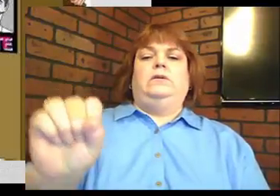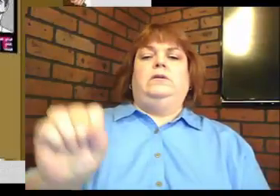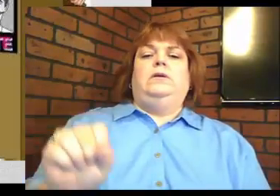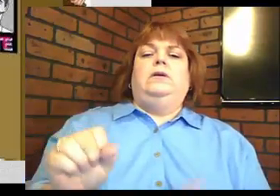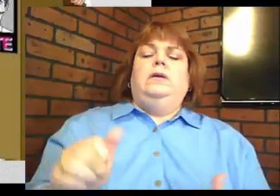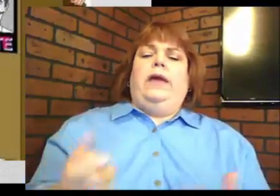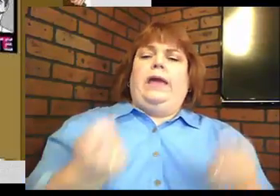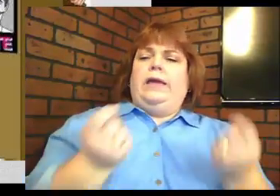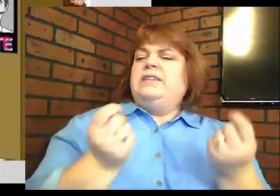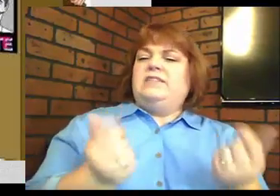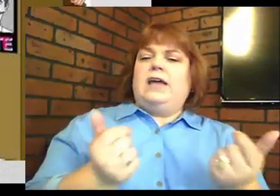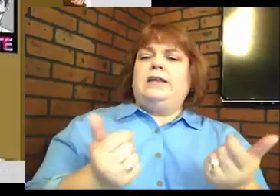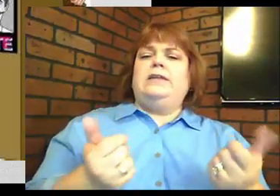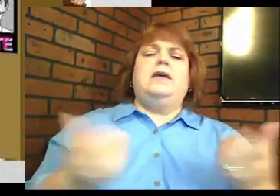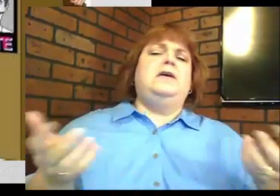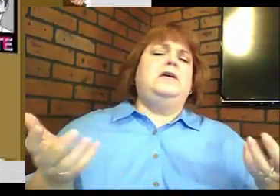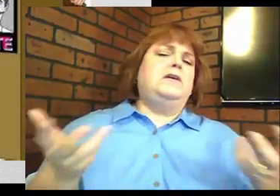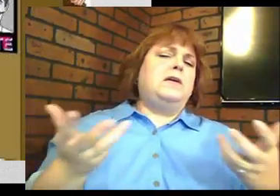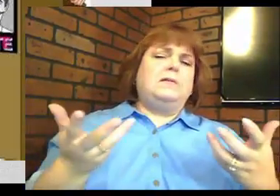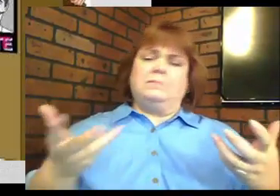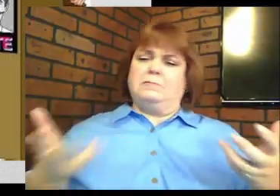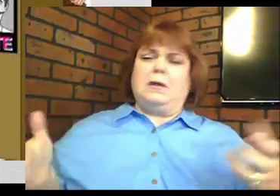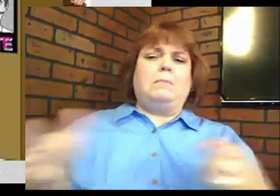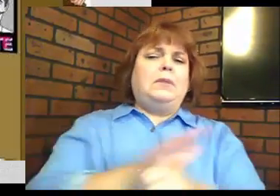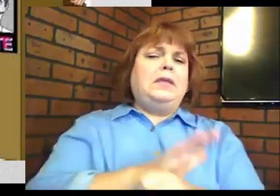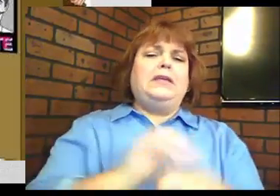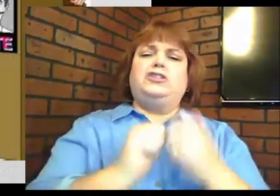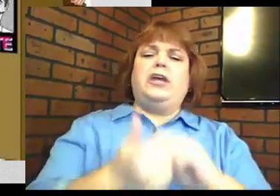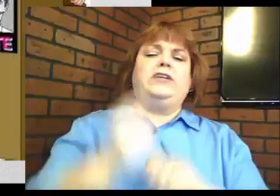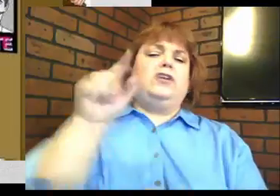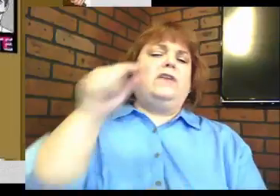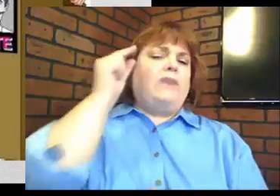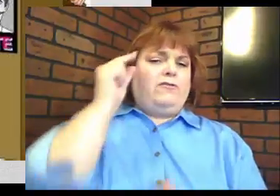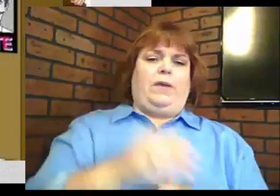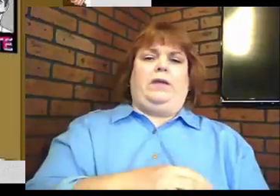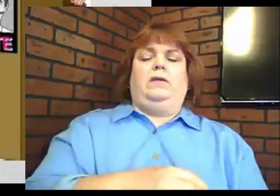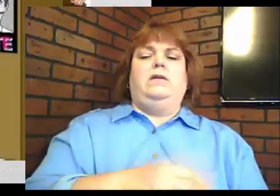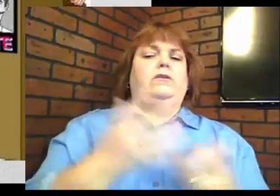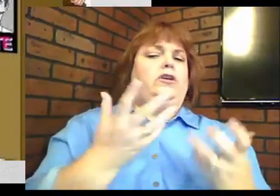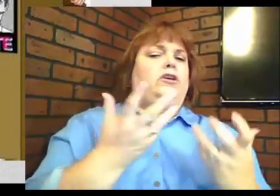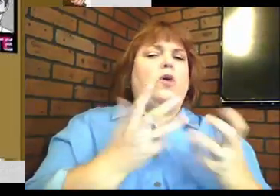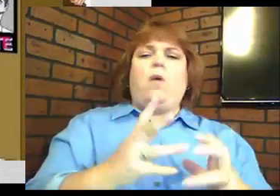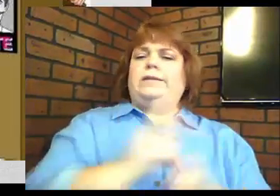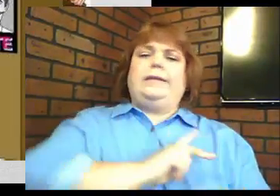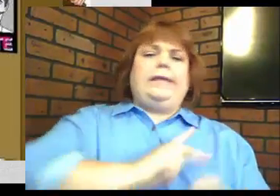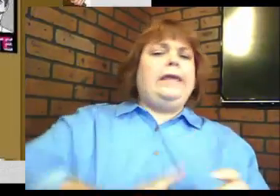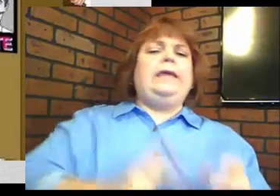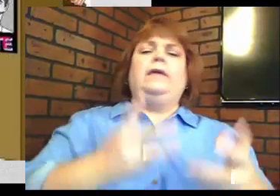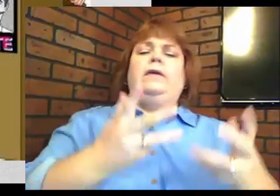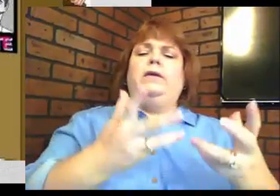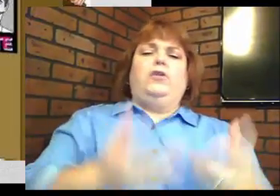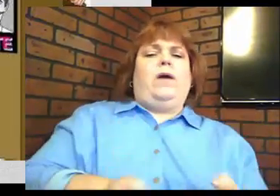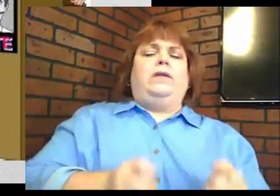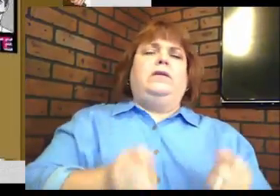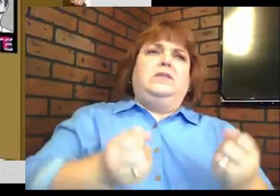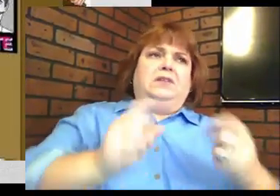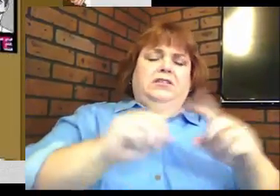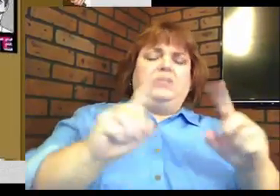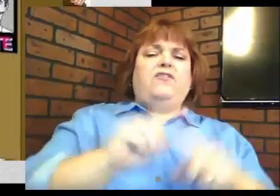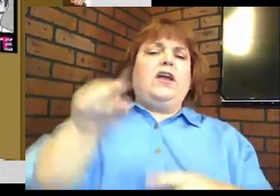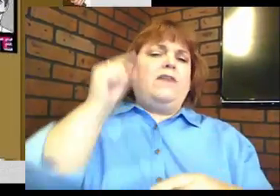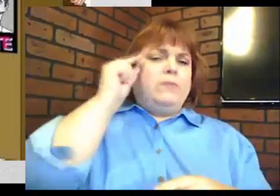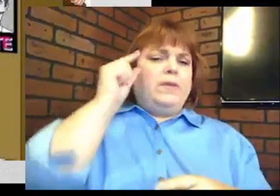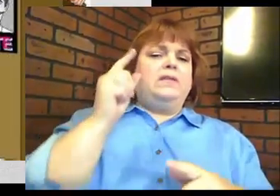to make them think what you want them to think, or Make them do something that you want them to do.